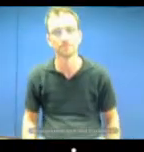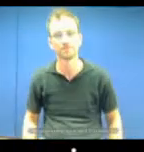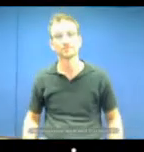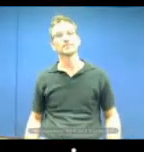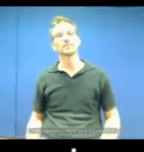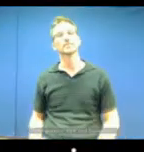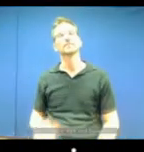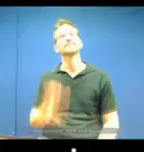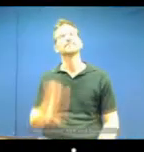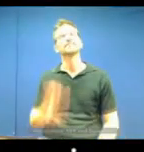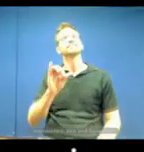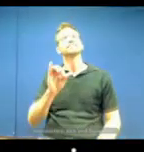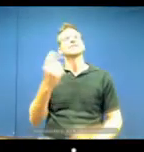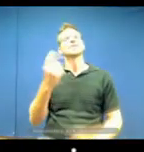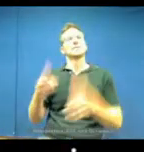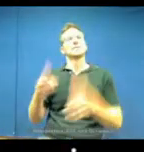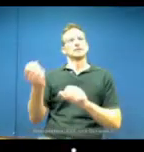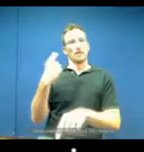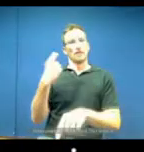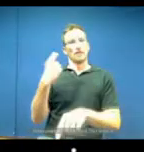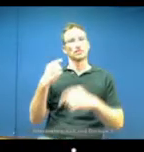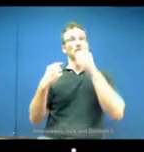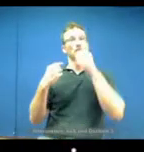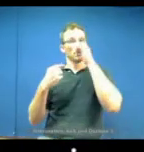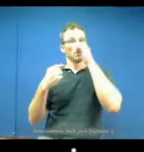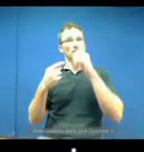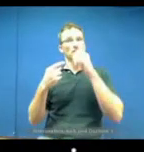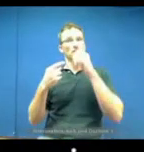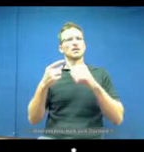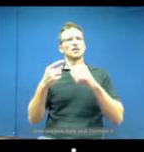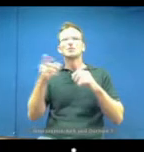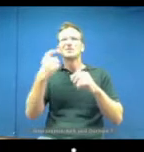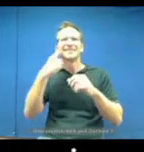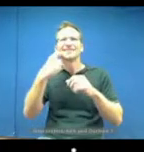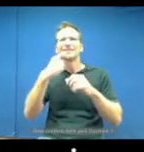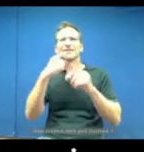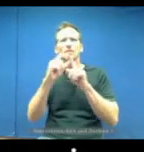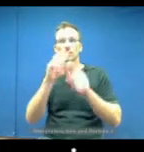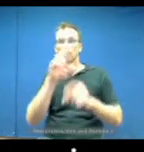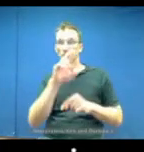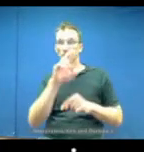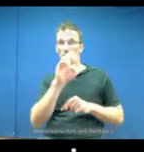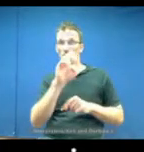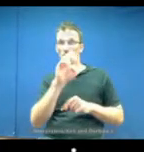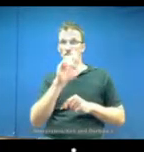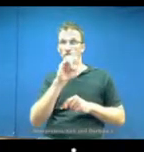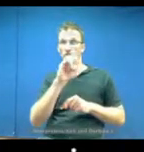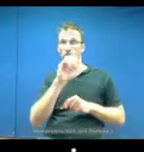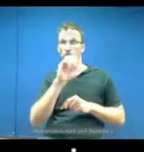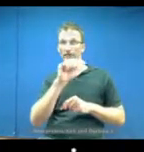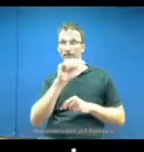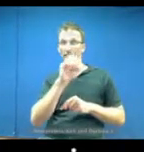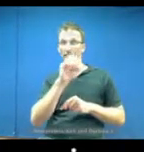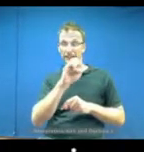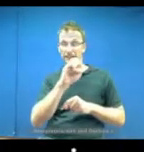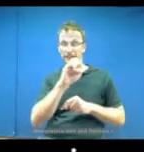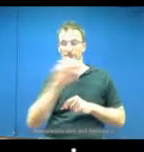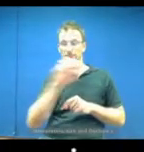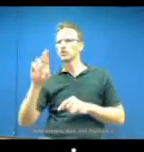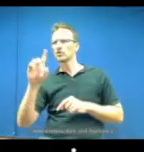Someone asked whether, are we saying relief or release? And it is relief. And that means what you're asking the court to do for